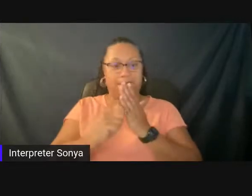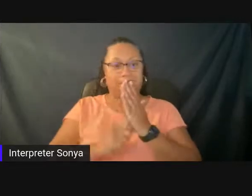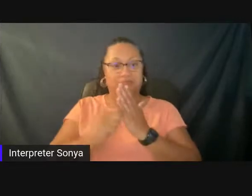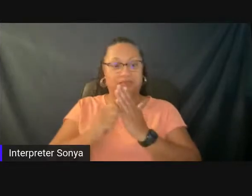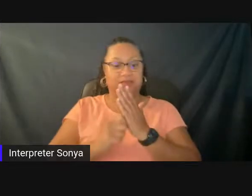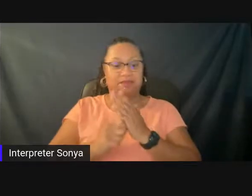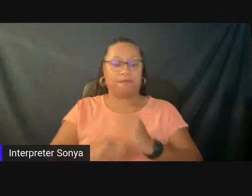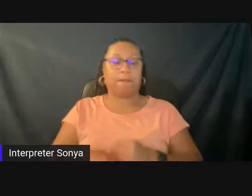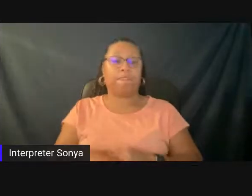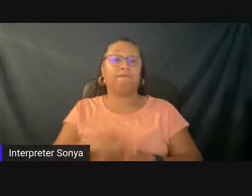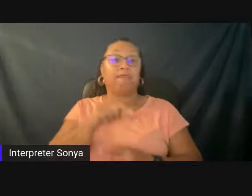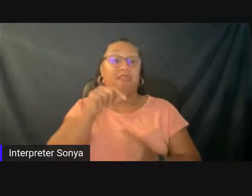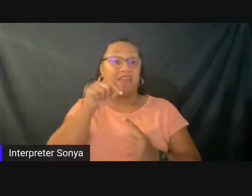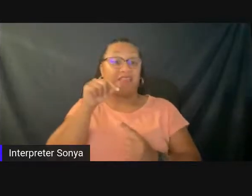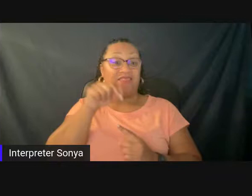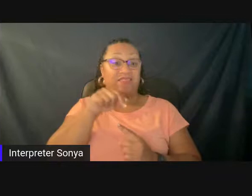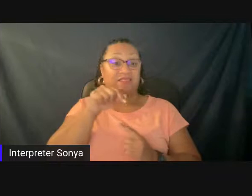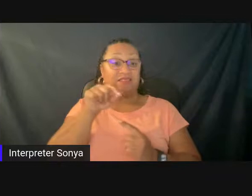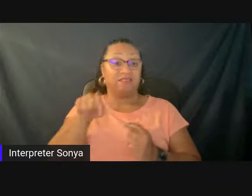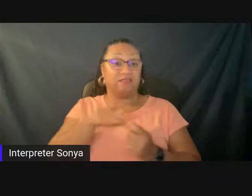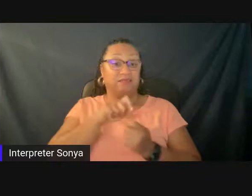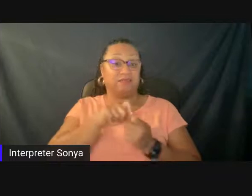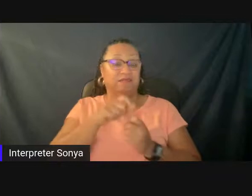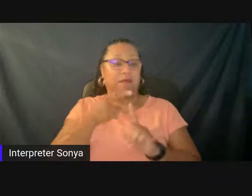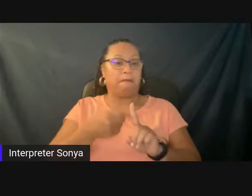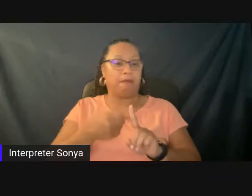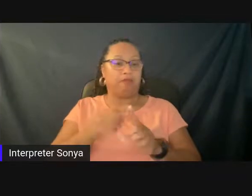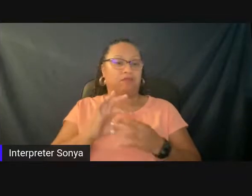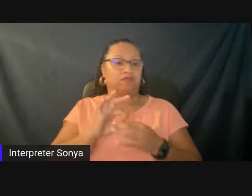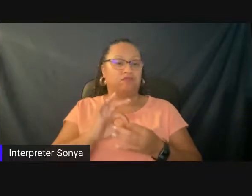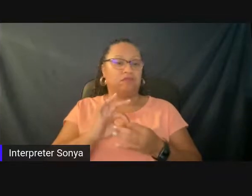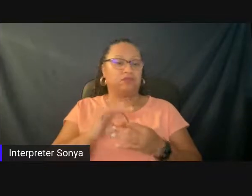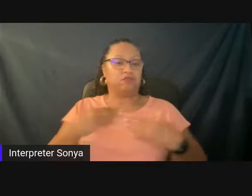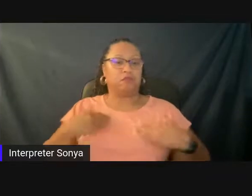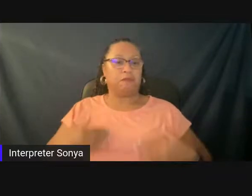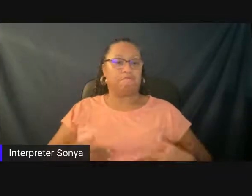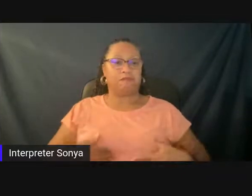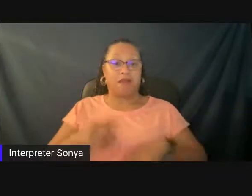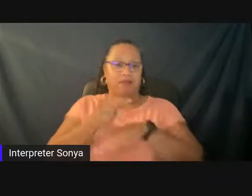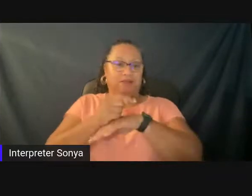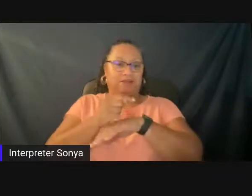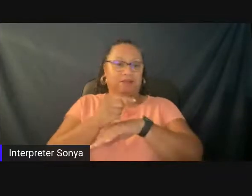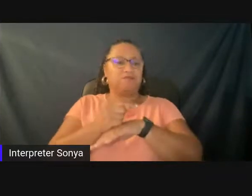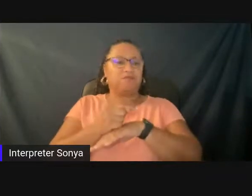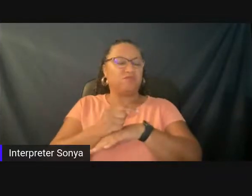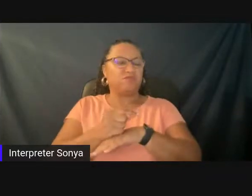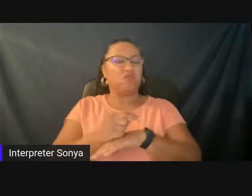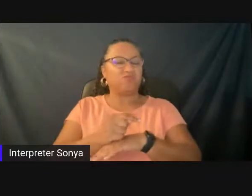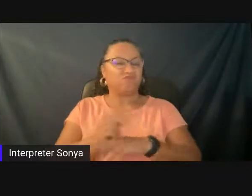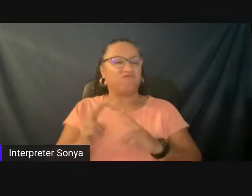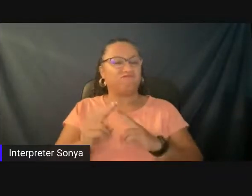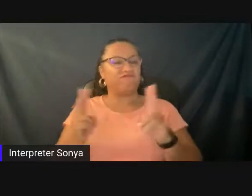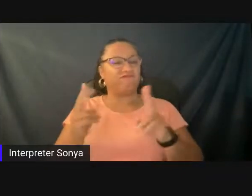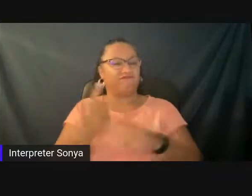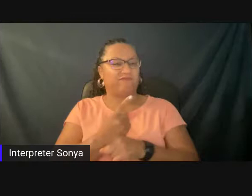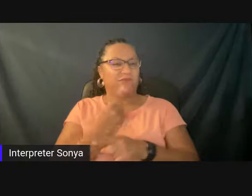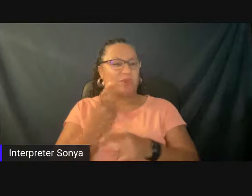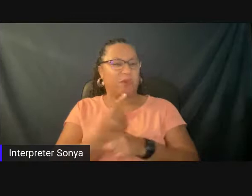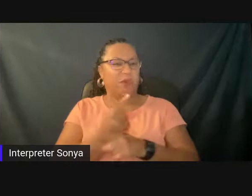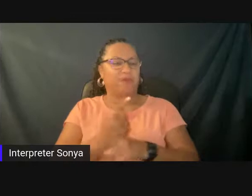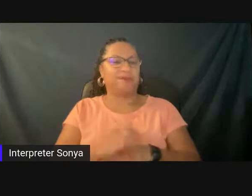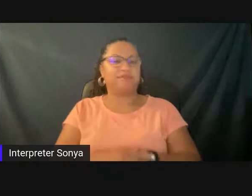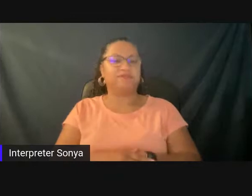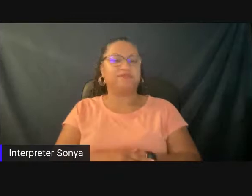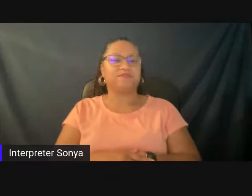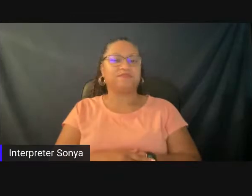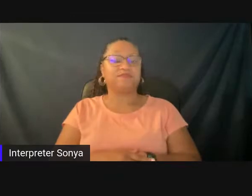this particular month, it's all about the body temple, and it's very appropriate. And knowing